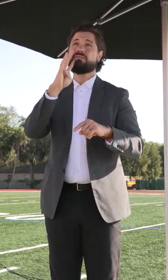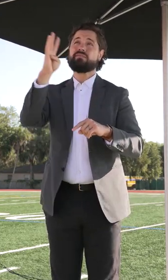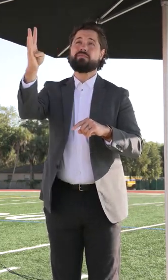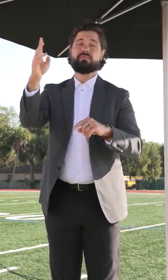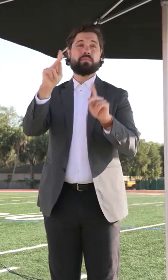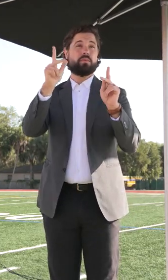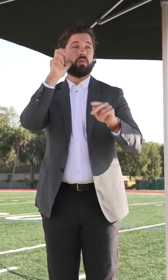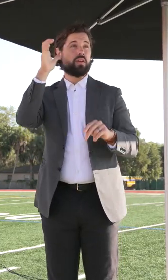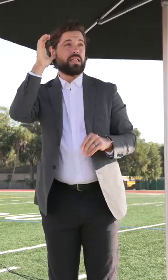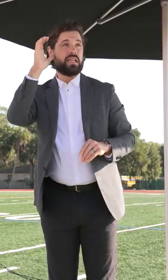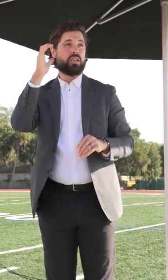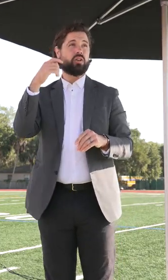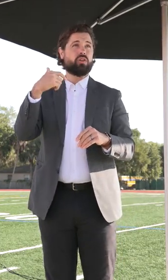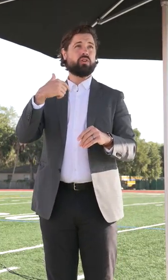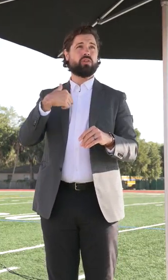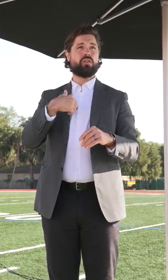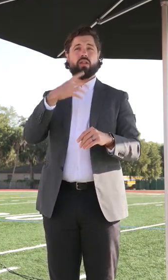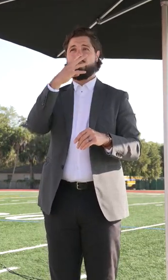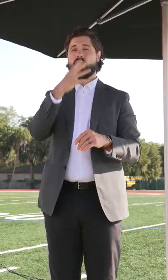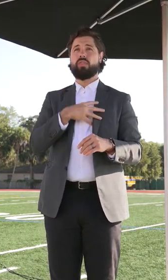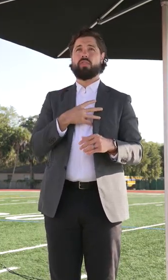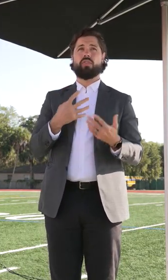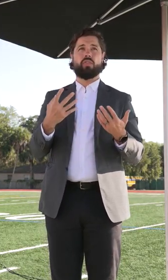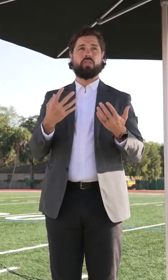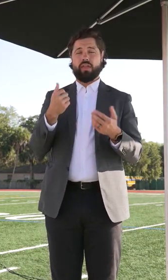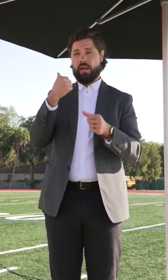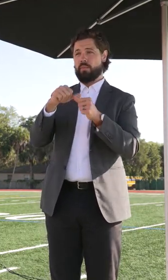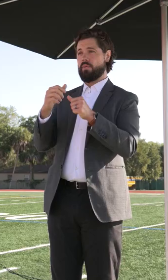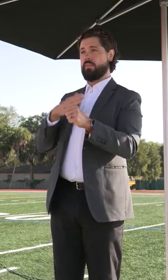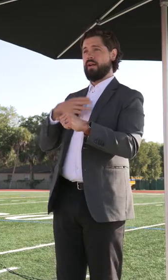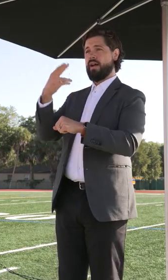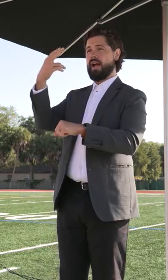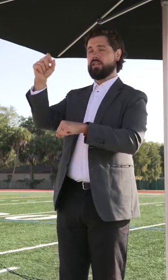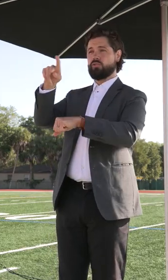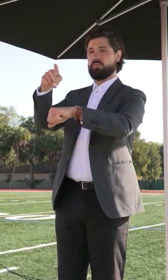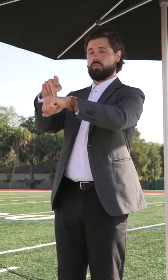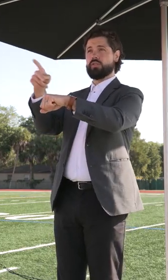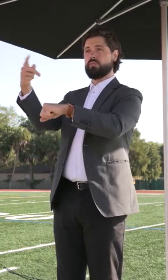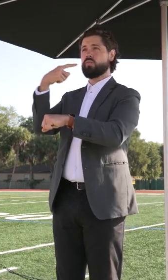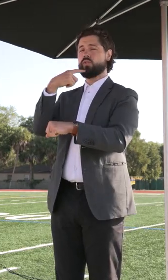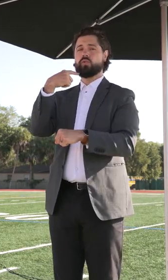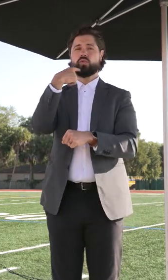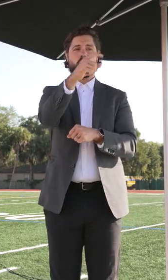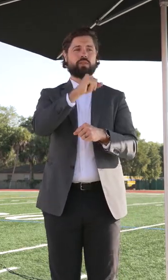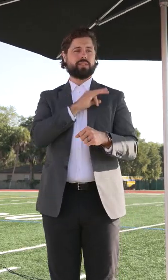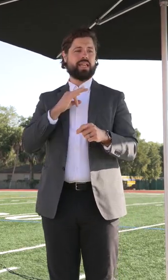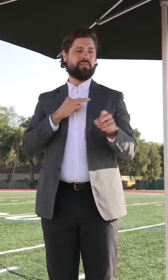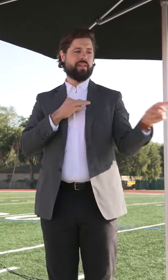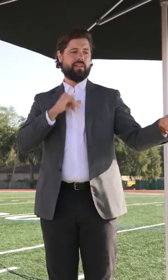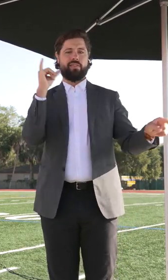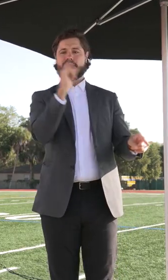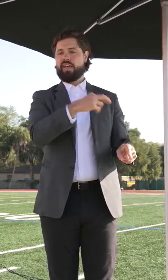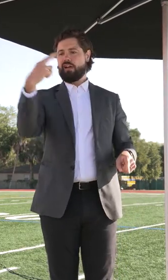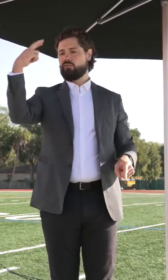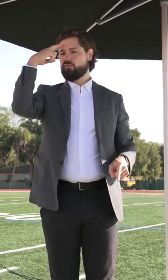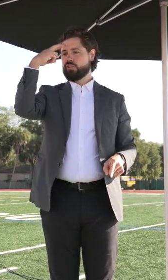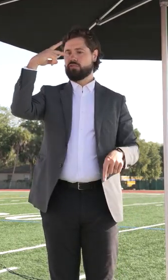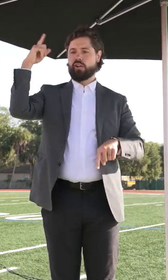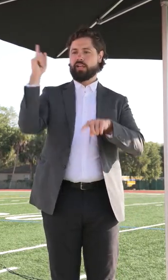page of our local newspaper reported how the principal at my high school told a staff member, "The retard can't be